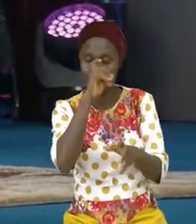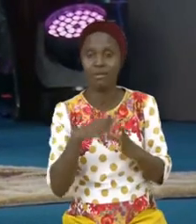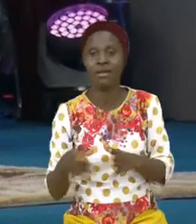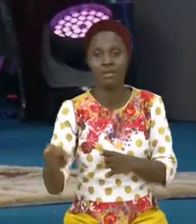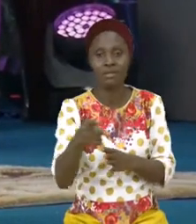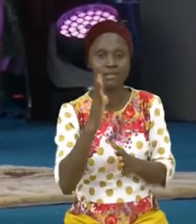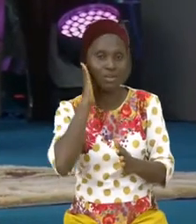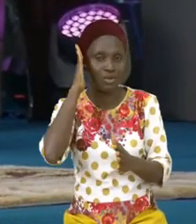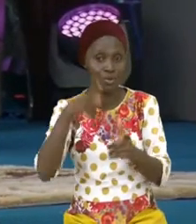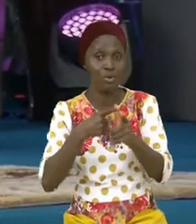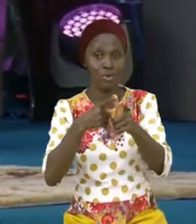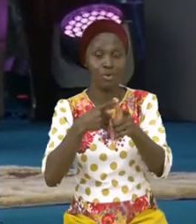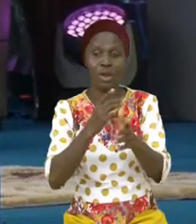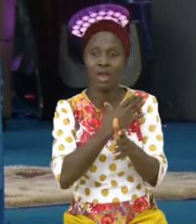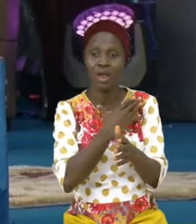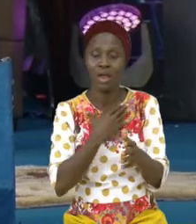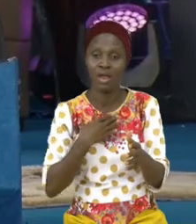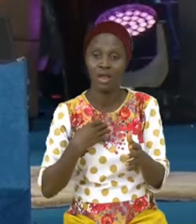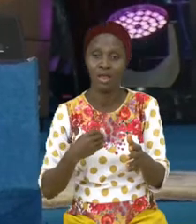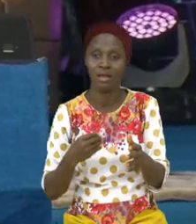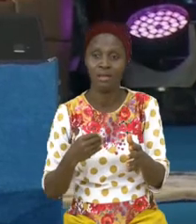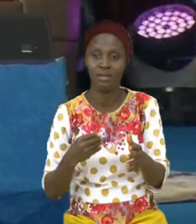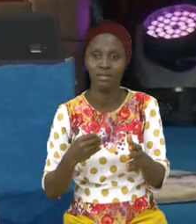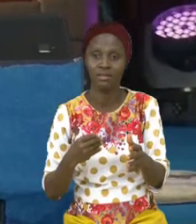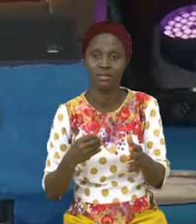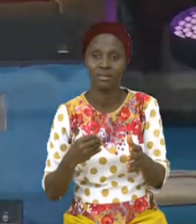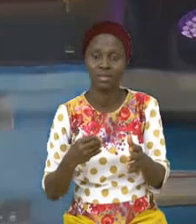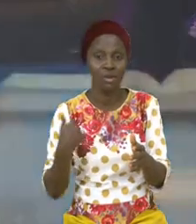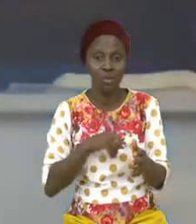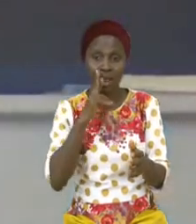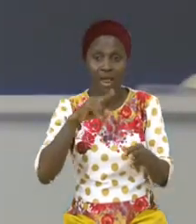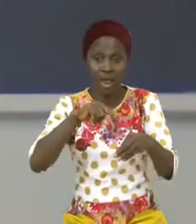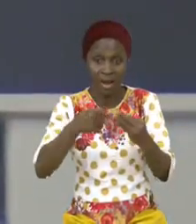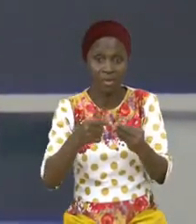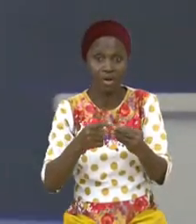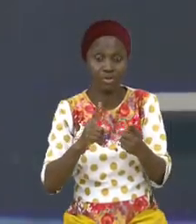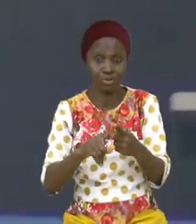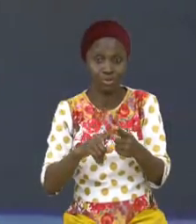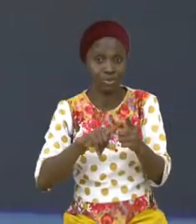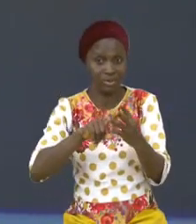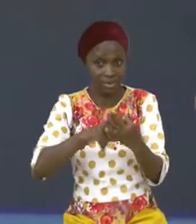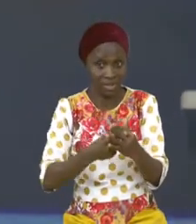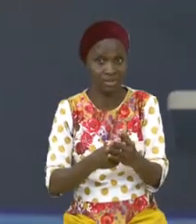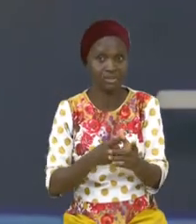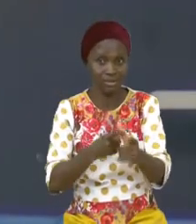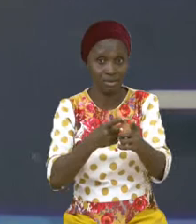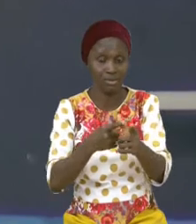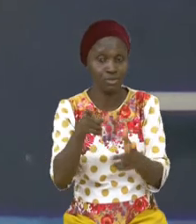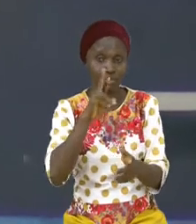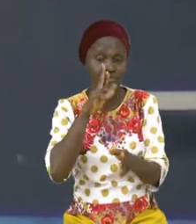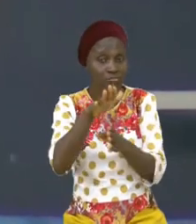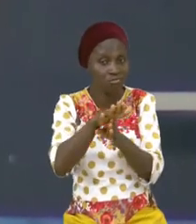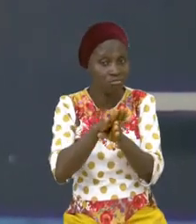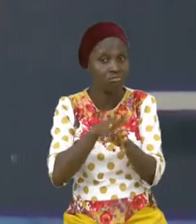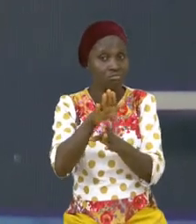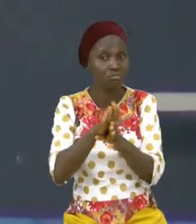shall run wipe out to start running you're being slow in